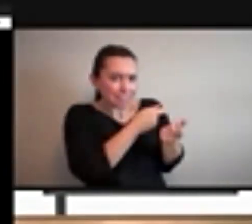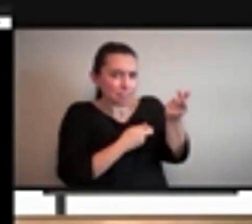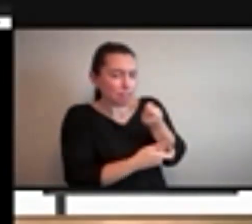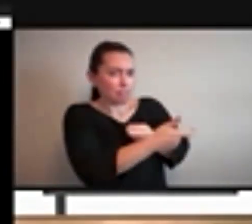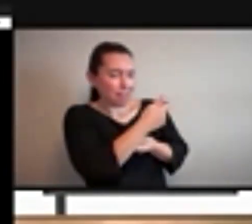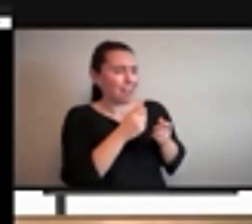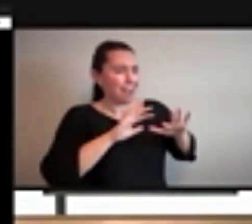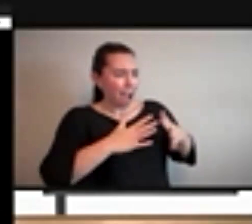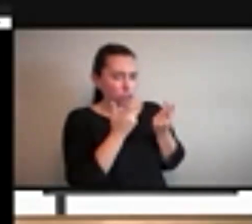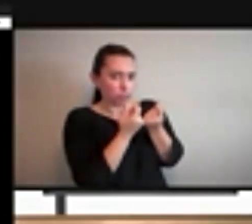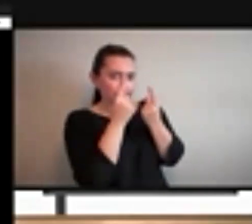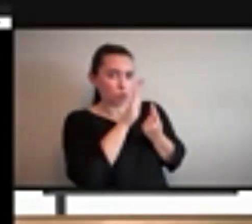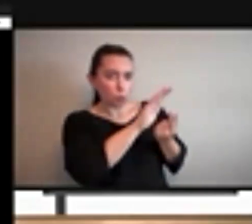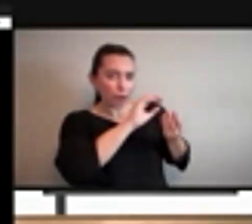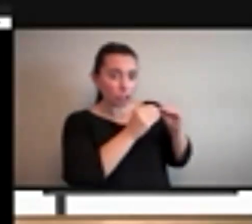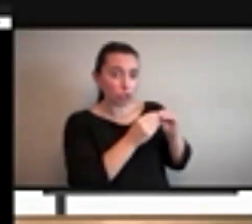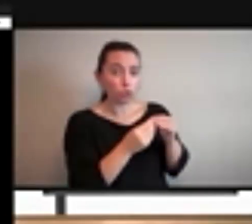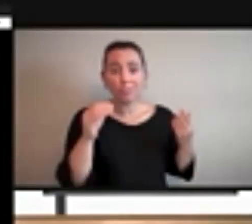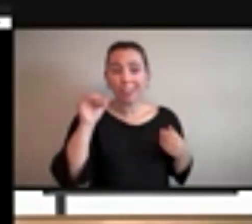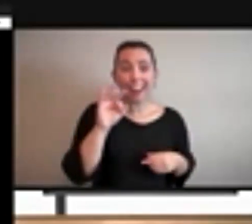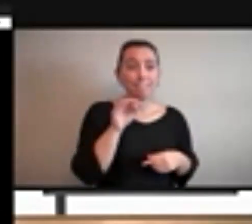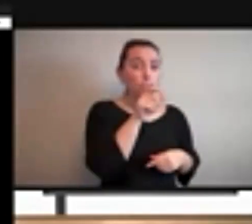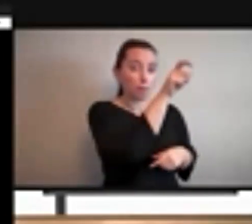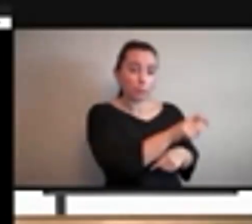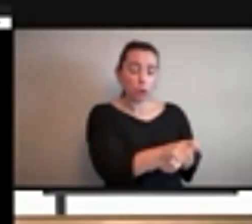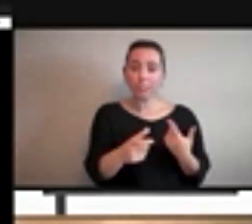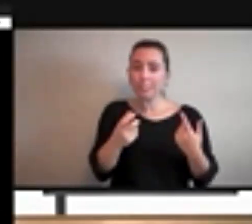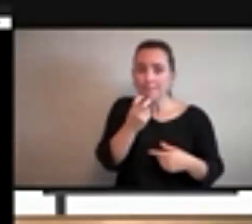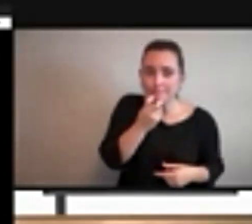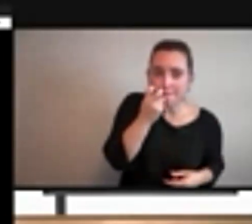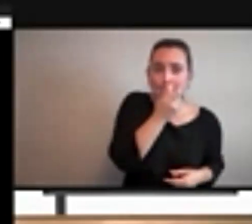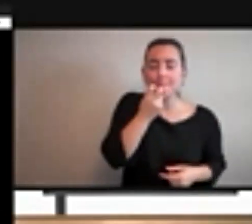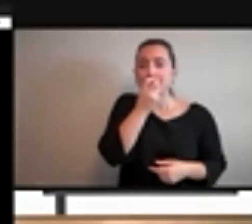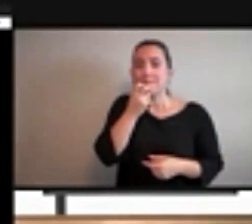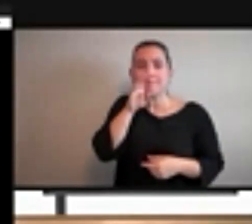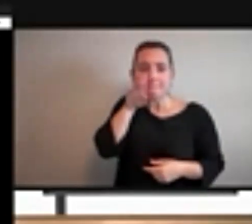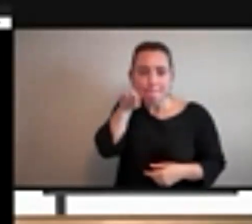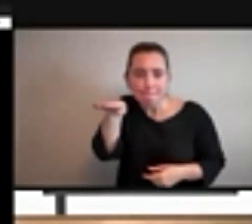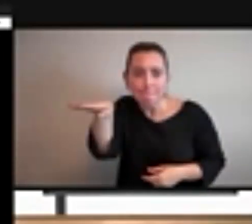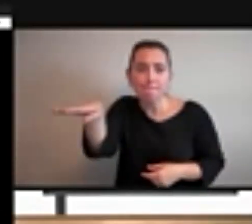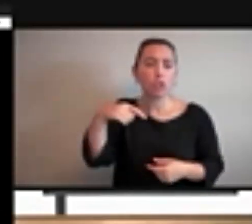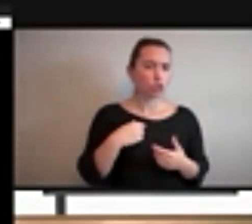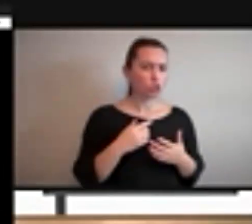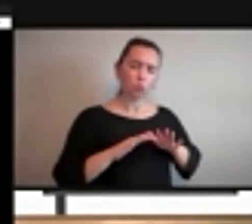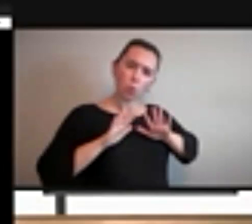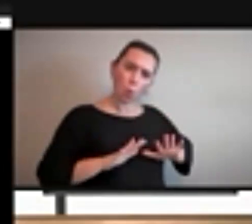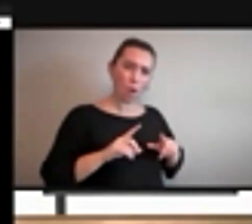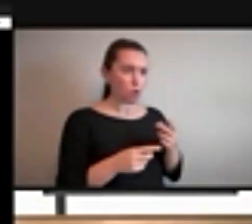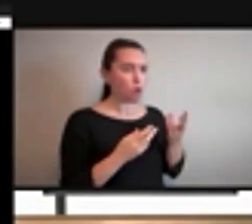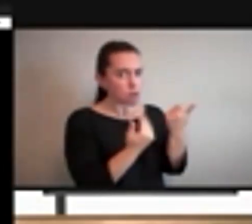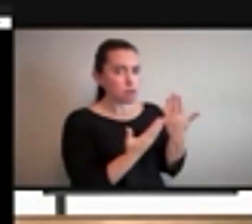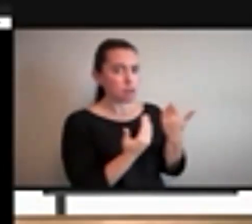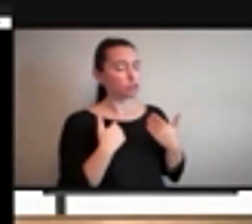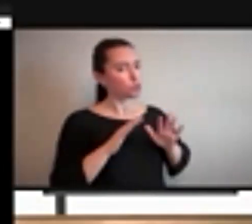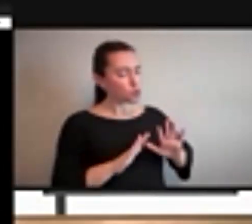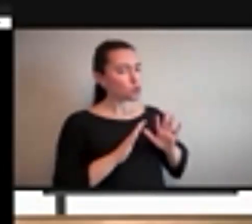it's a user with a speech impediment, then they should be patient and wait until they get relevant information.